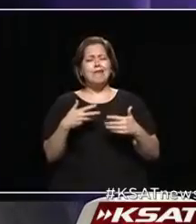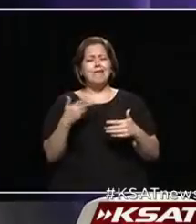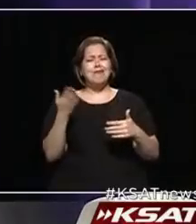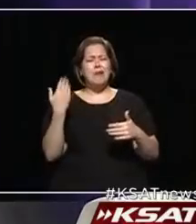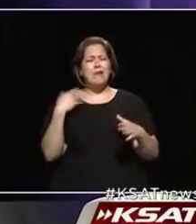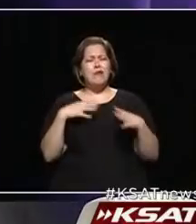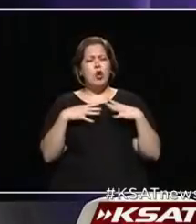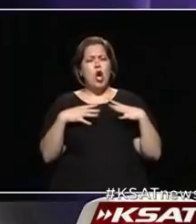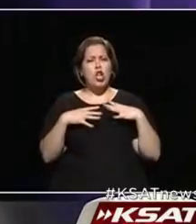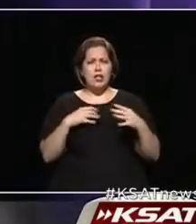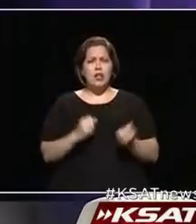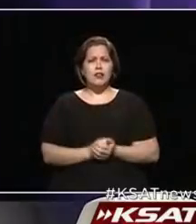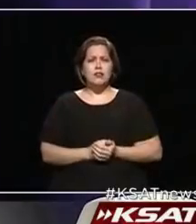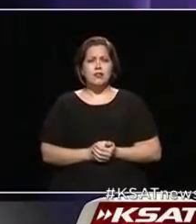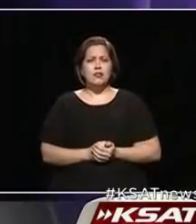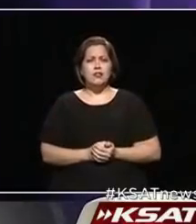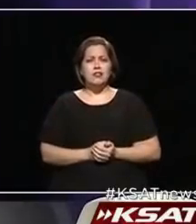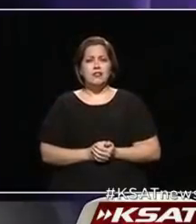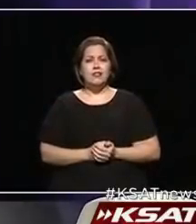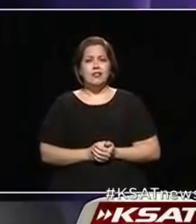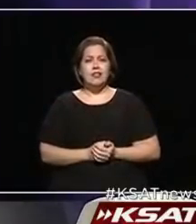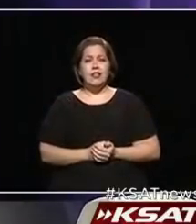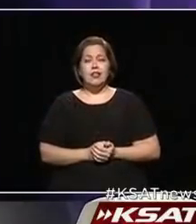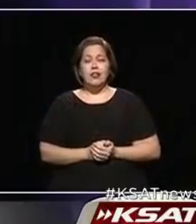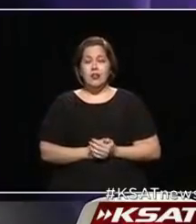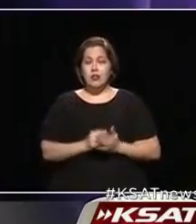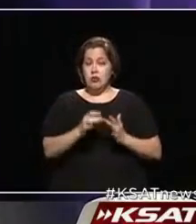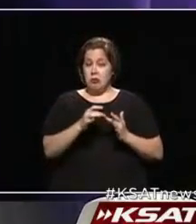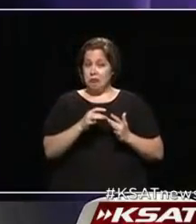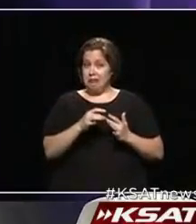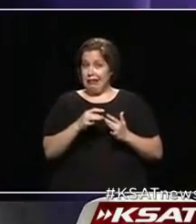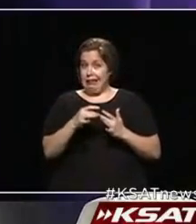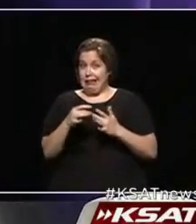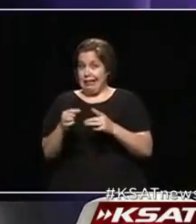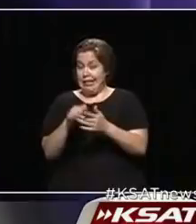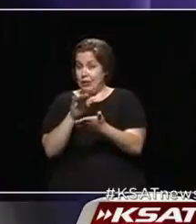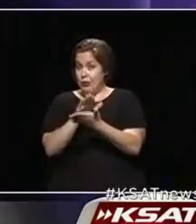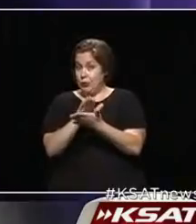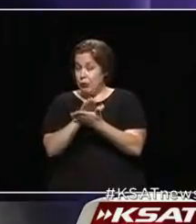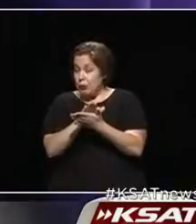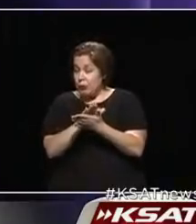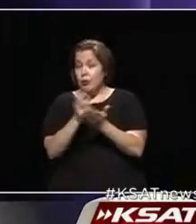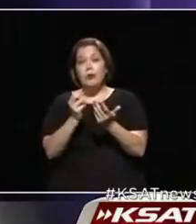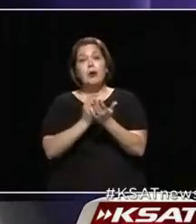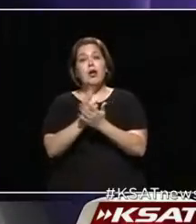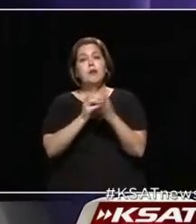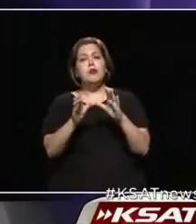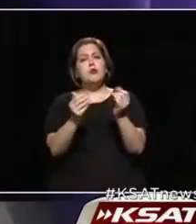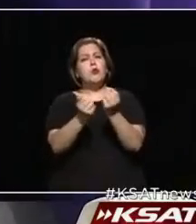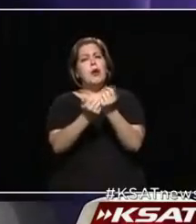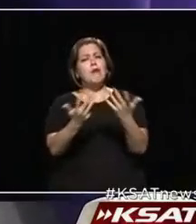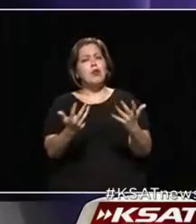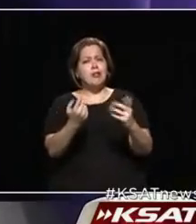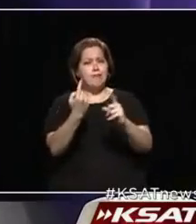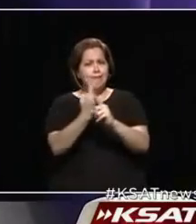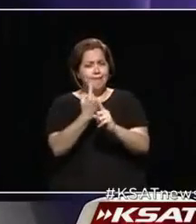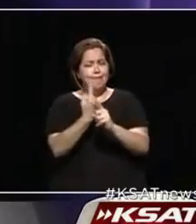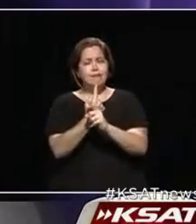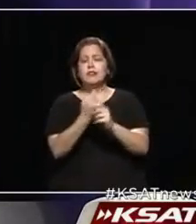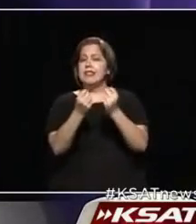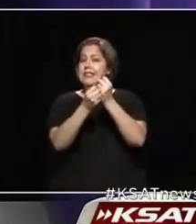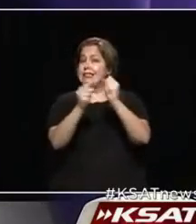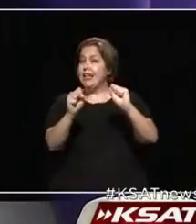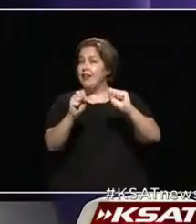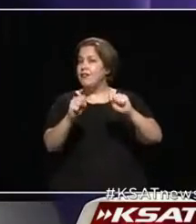the previous holiday. So leading up to school, we want to make sure we're doing everything we can to make it as safe as we